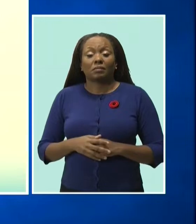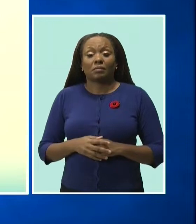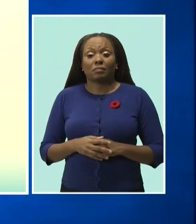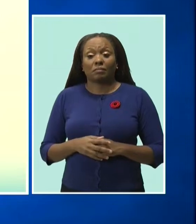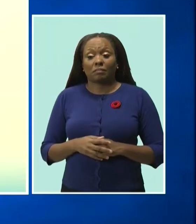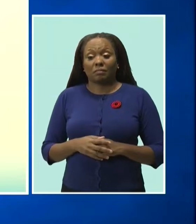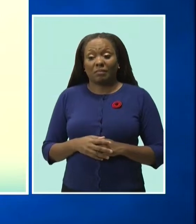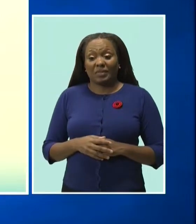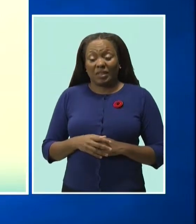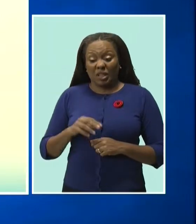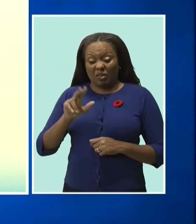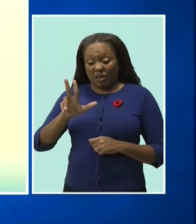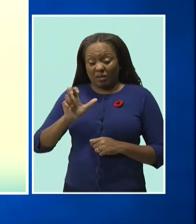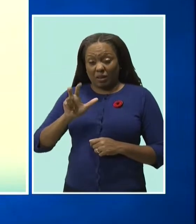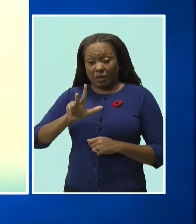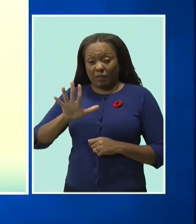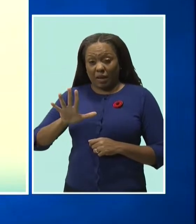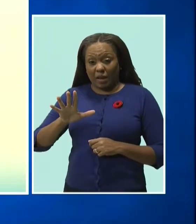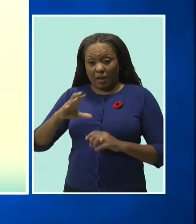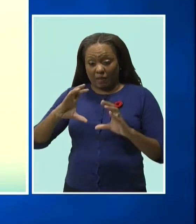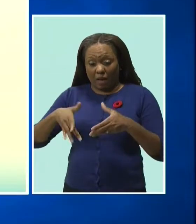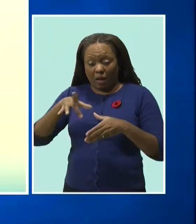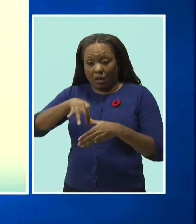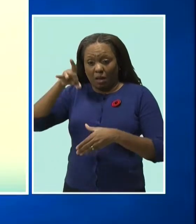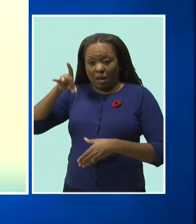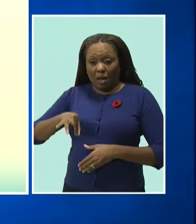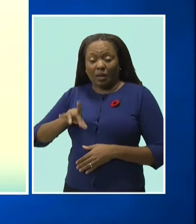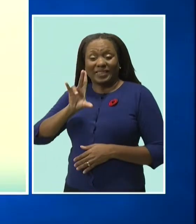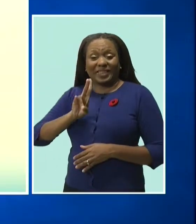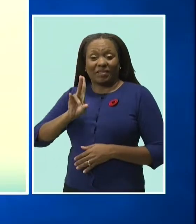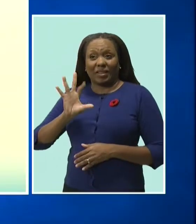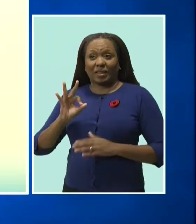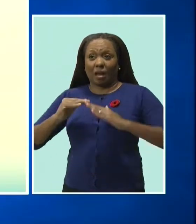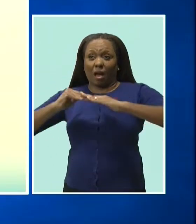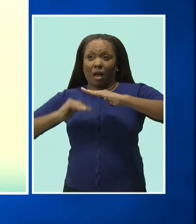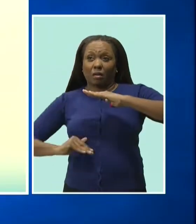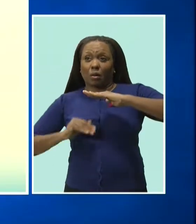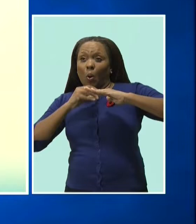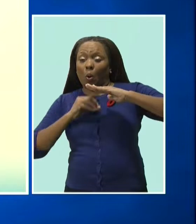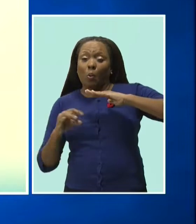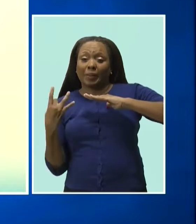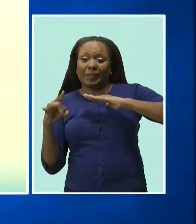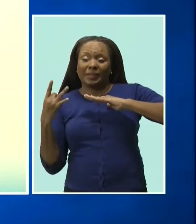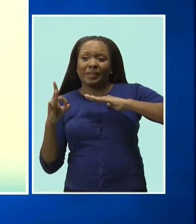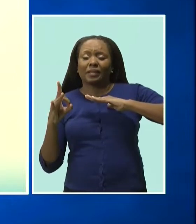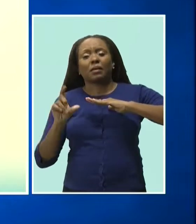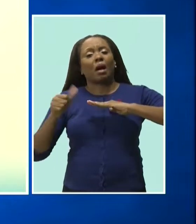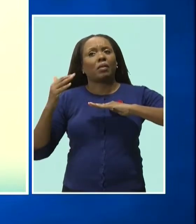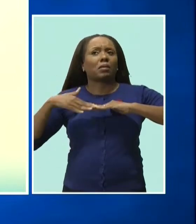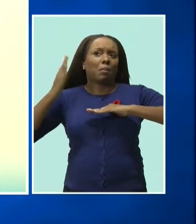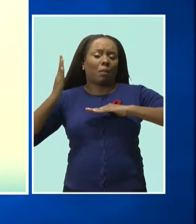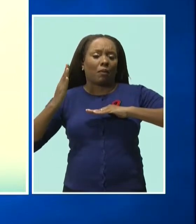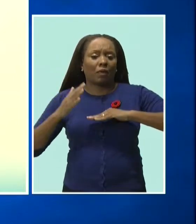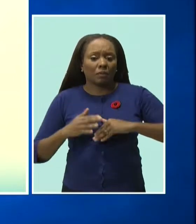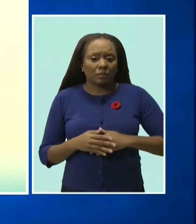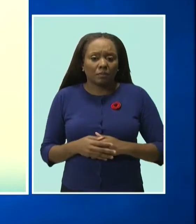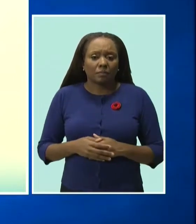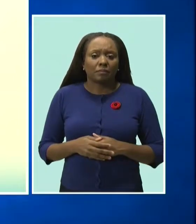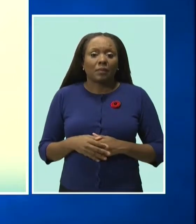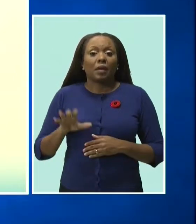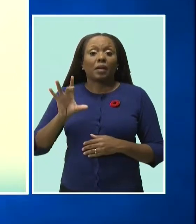under the age of 18 and 256 are under 18 and older. There